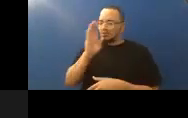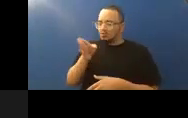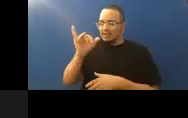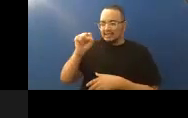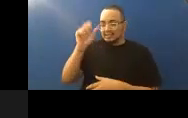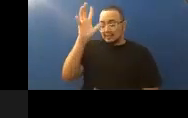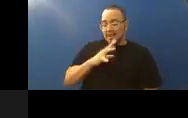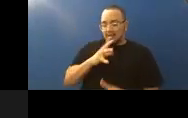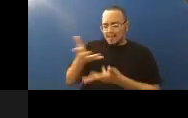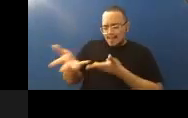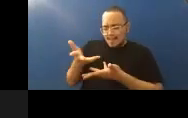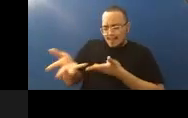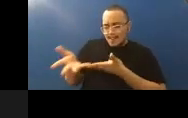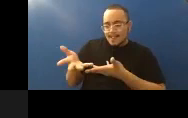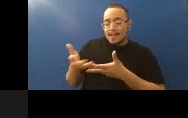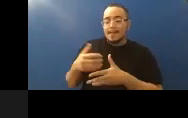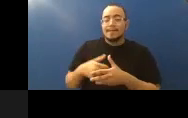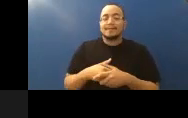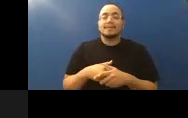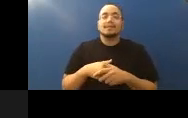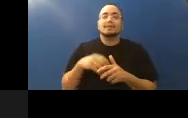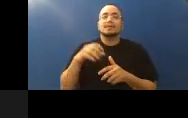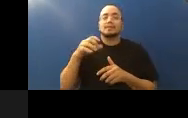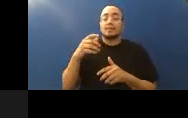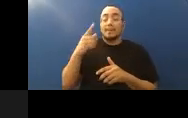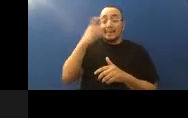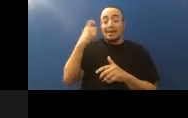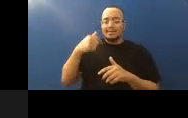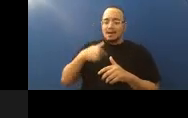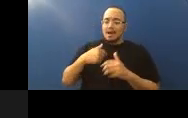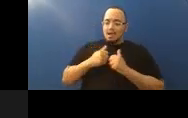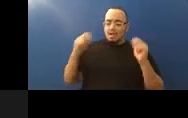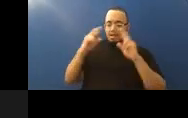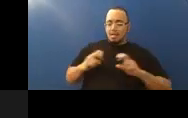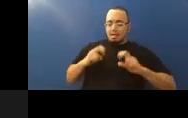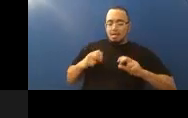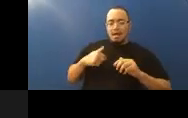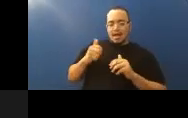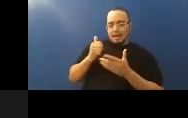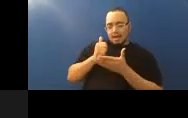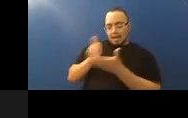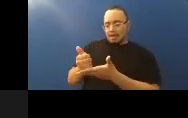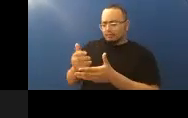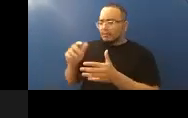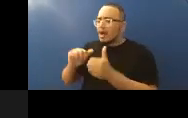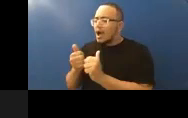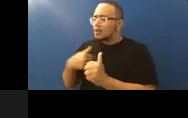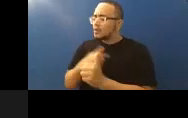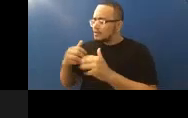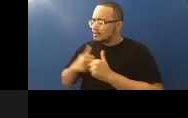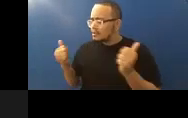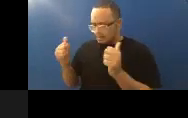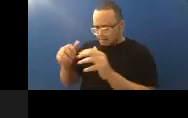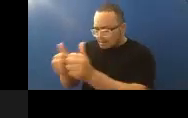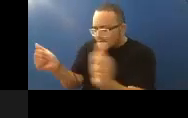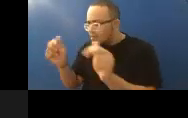I am exploring these things, I'm able to explore them with the young men about how, like, this, how do we access our feelings if it's uncomfortable, or how do